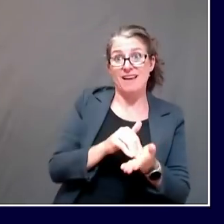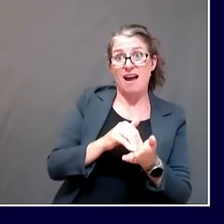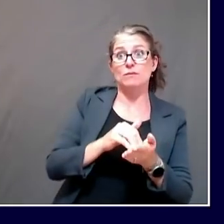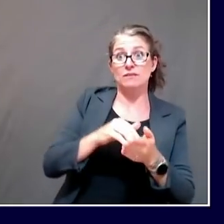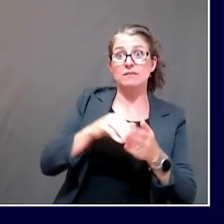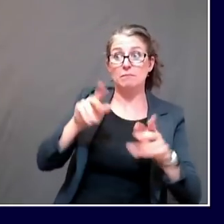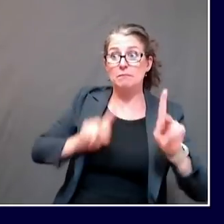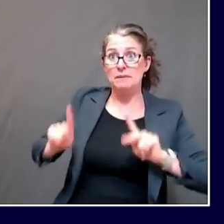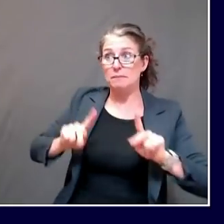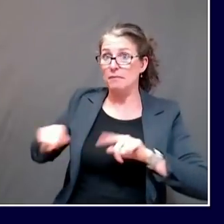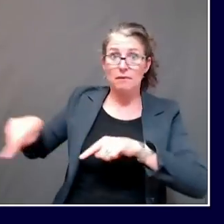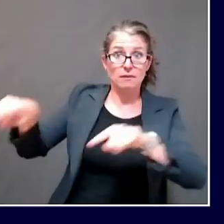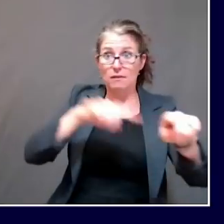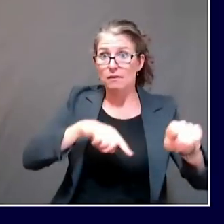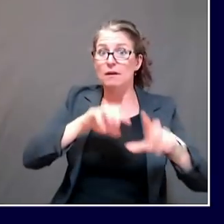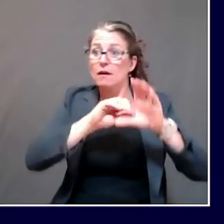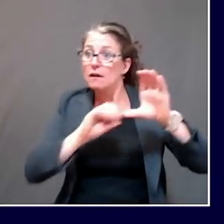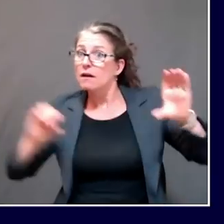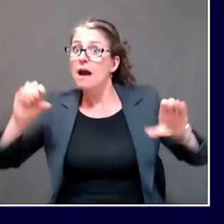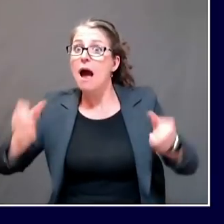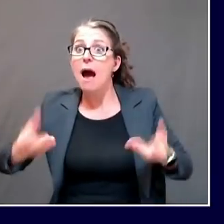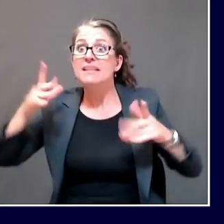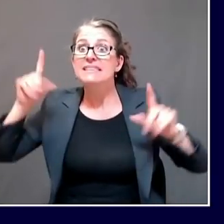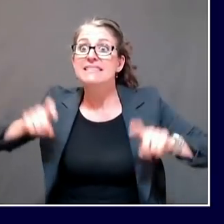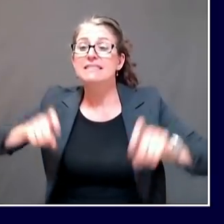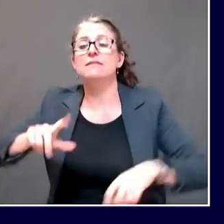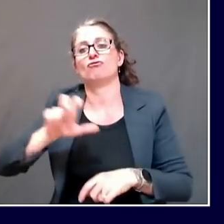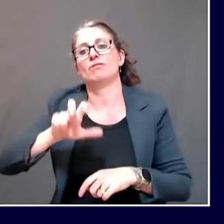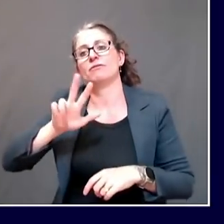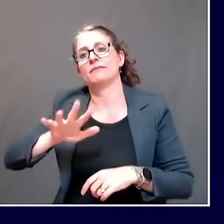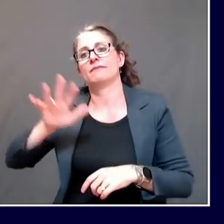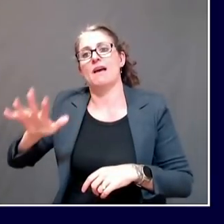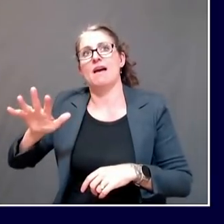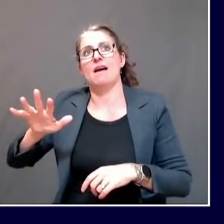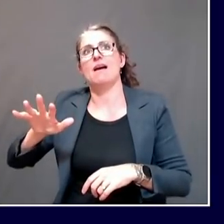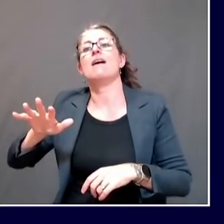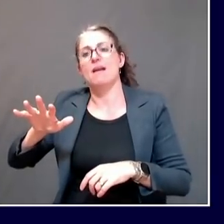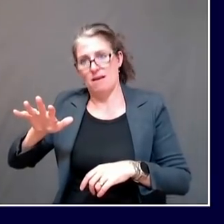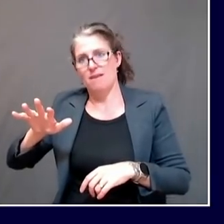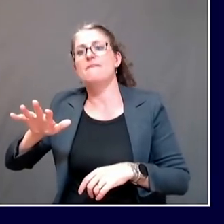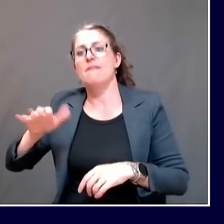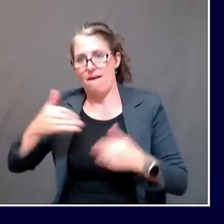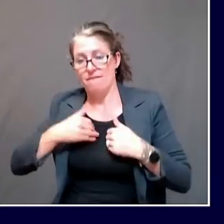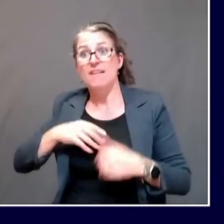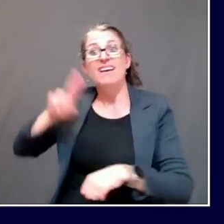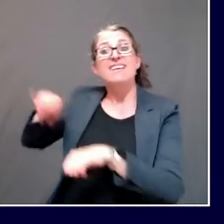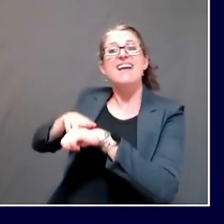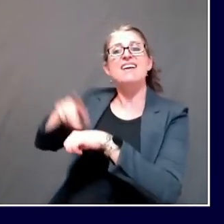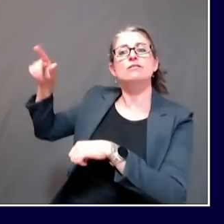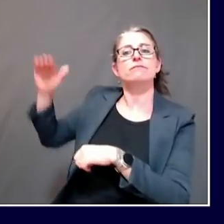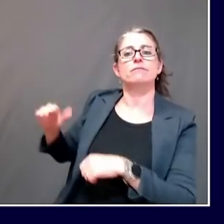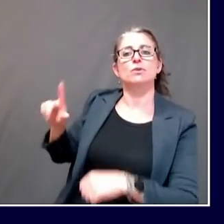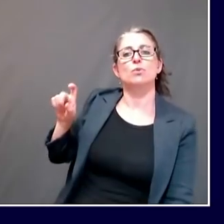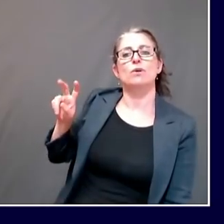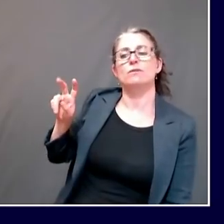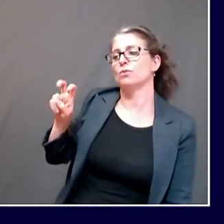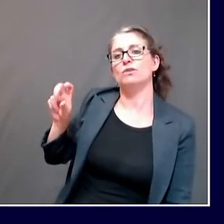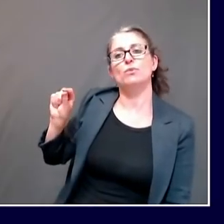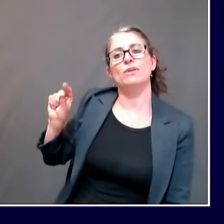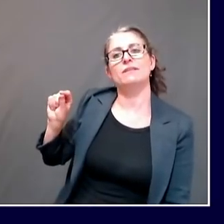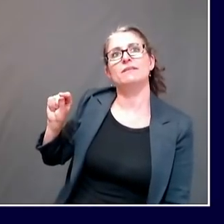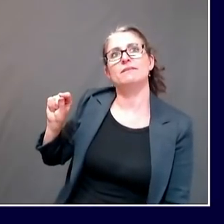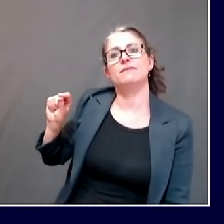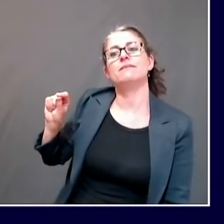approximately 220 tests per 100,000. The rate right now in Maine is approximately 355